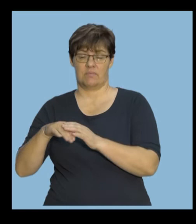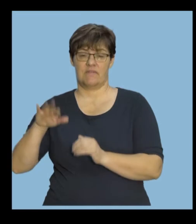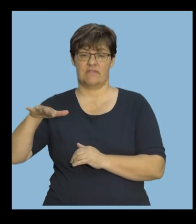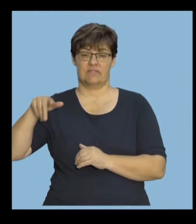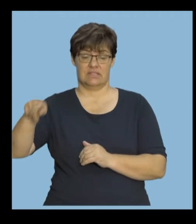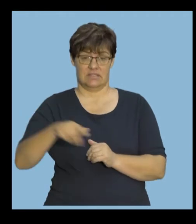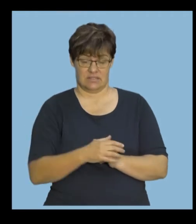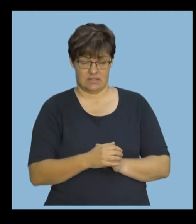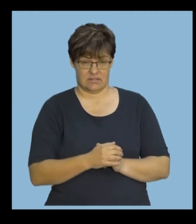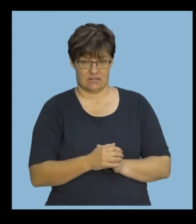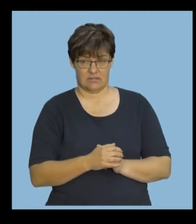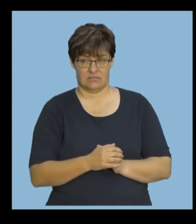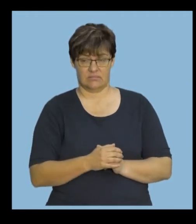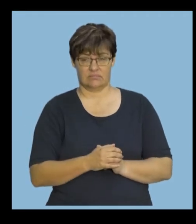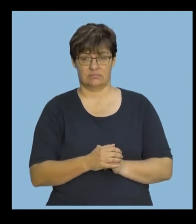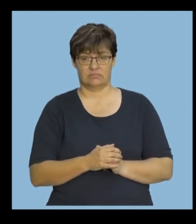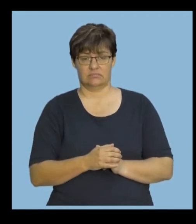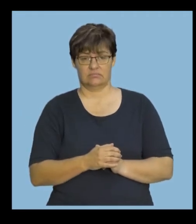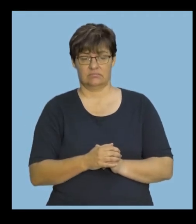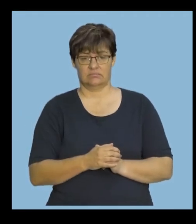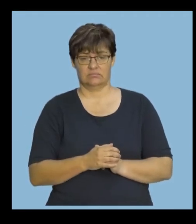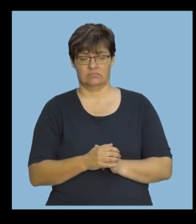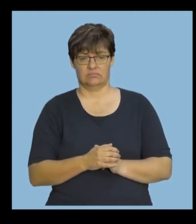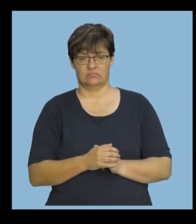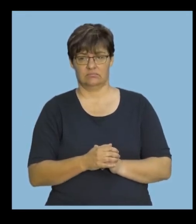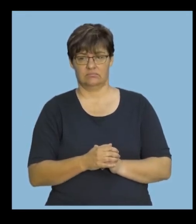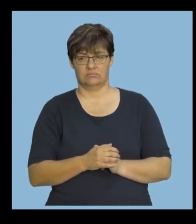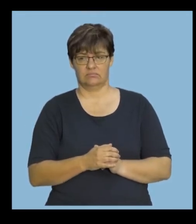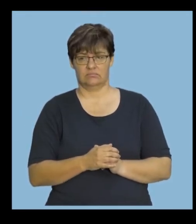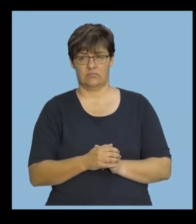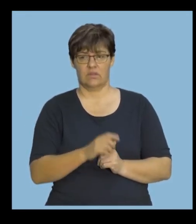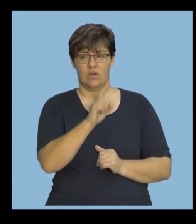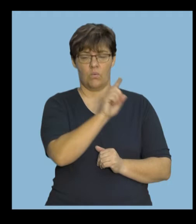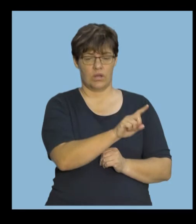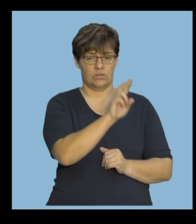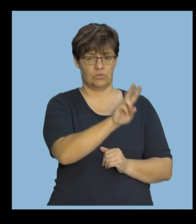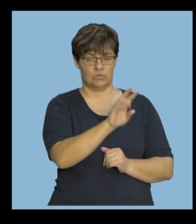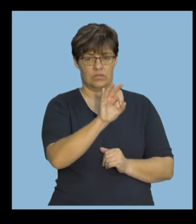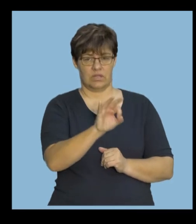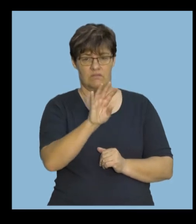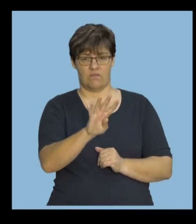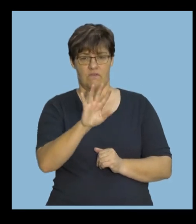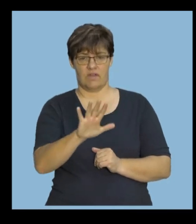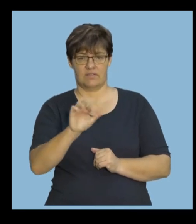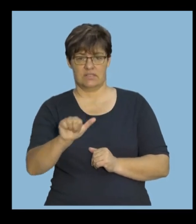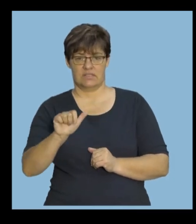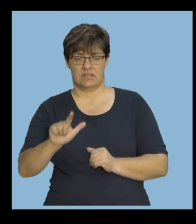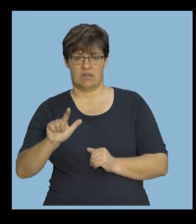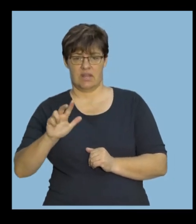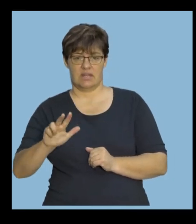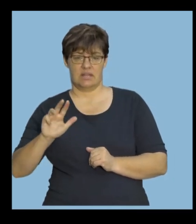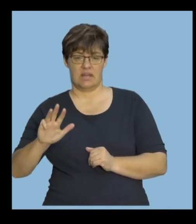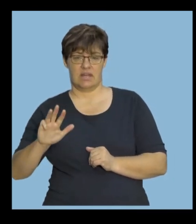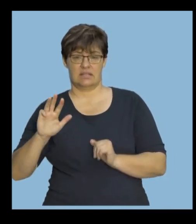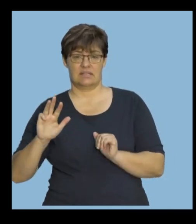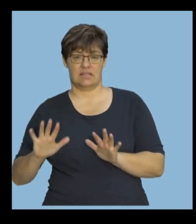maximum value is 15, okay? What is the size of data? This is 1, 2, 3, 4, 5, 6,